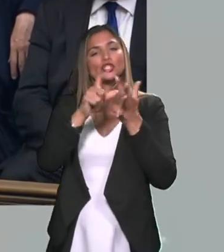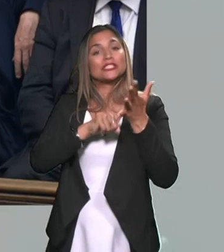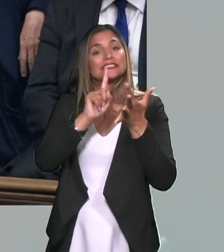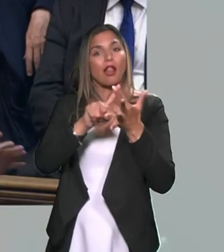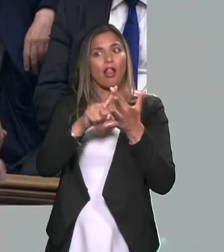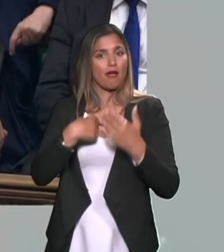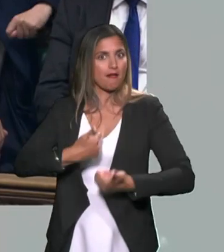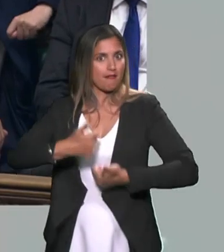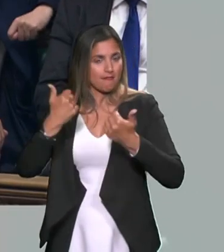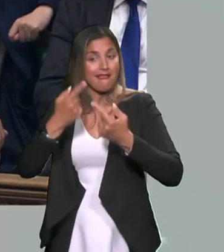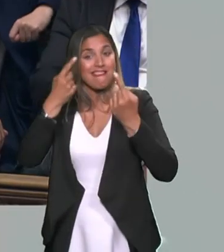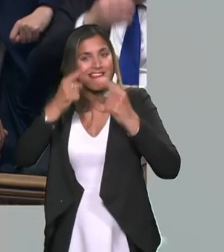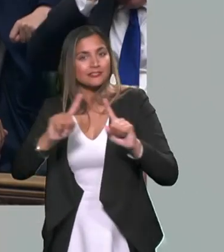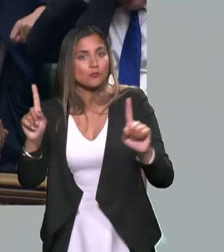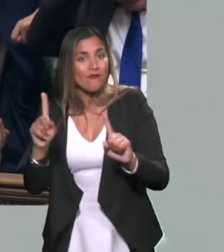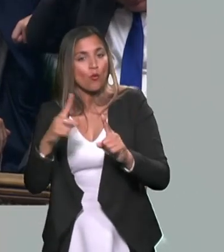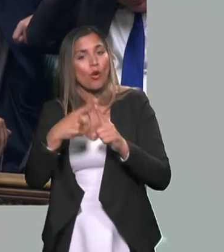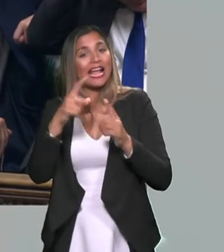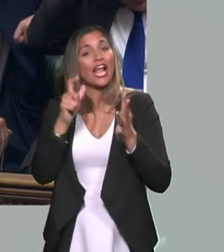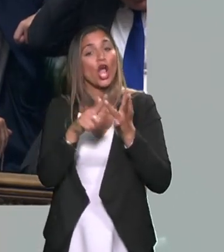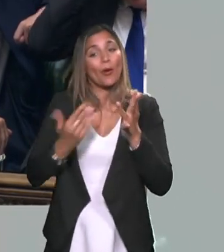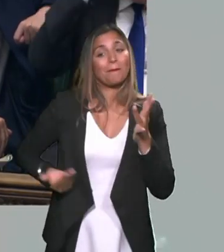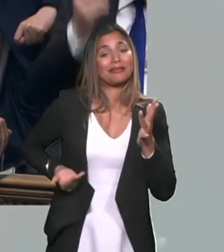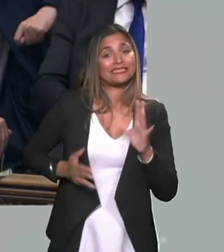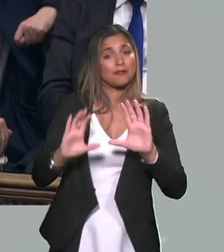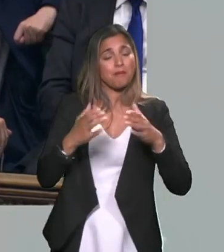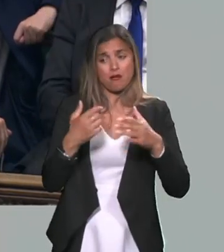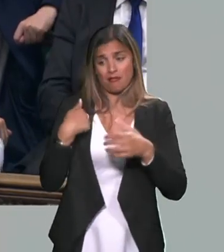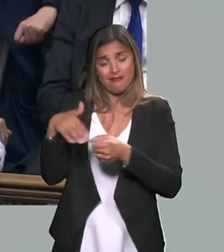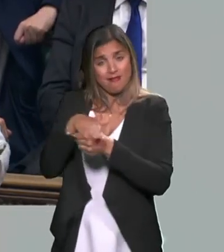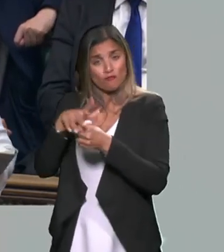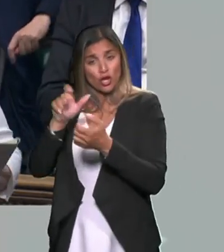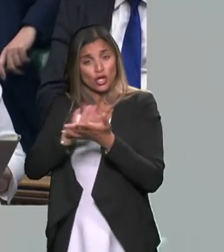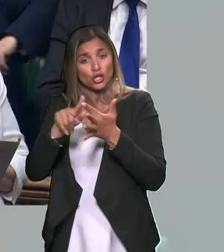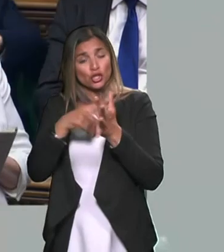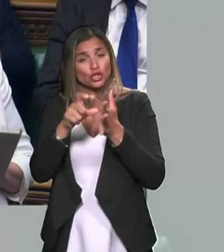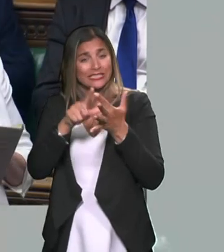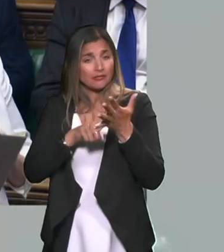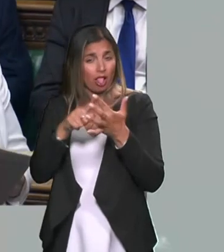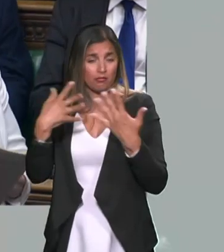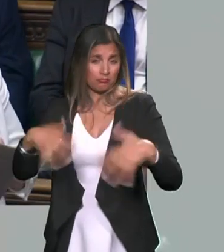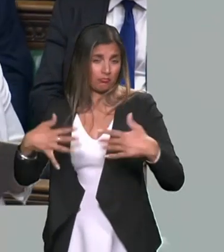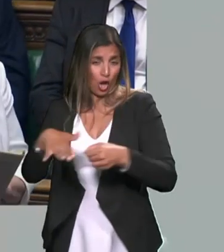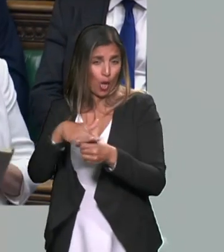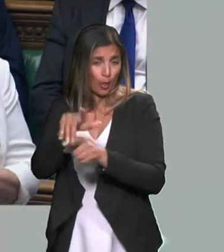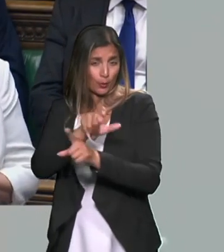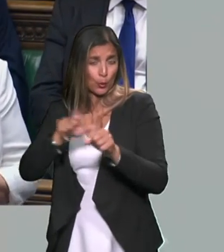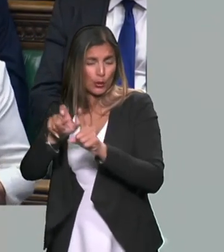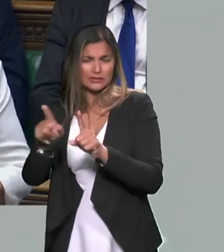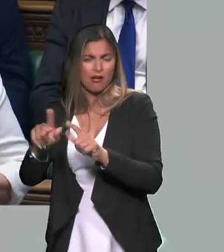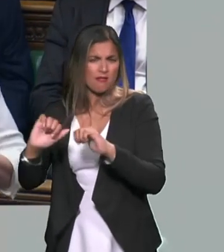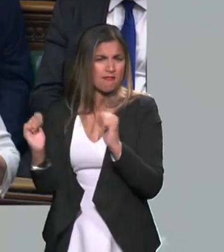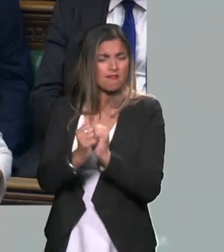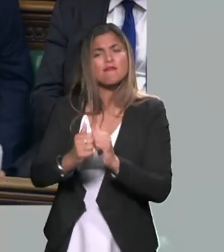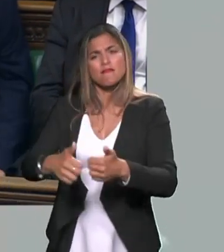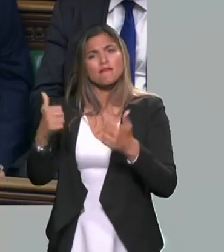park. Ah. I've had tremendous support from the Cheadle Towns Board and local community, who understand how important it is to have connected towns and